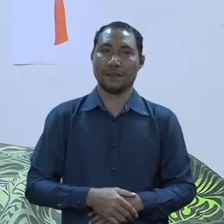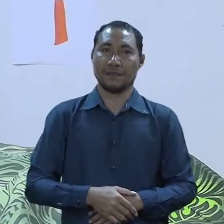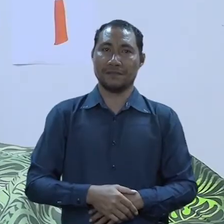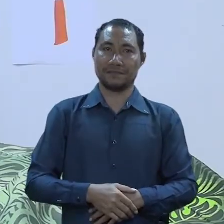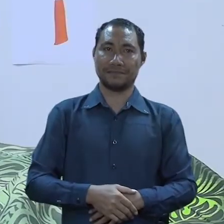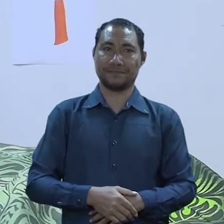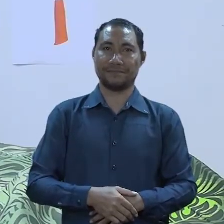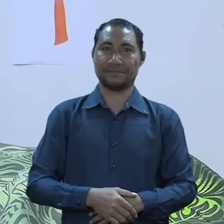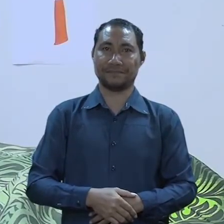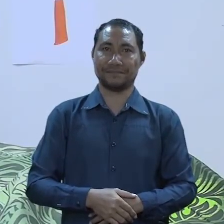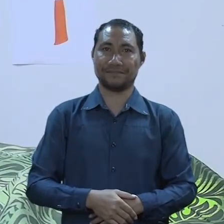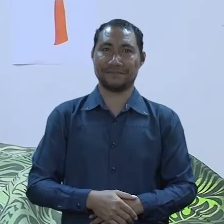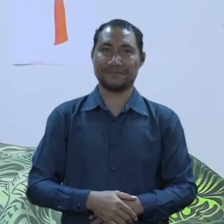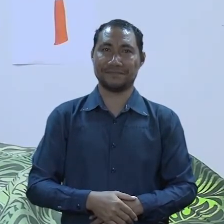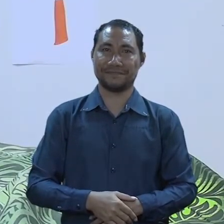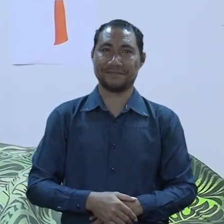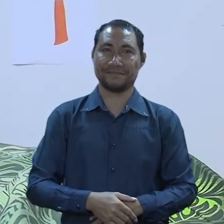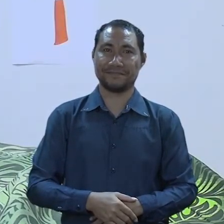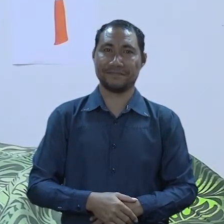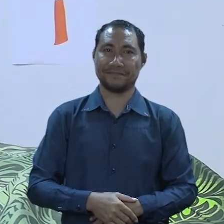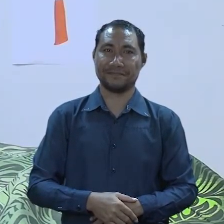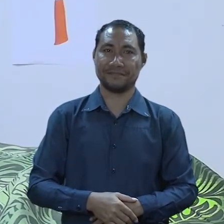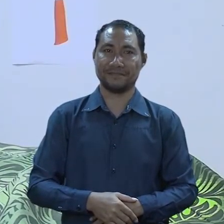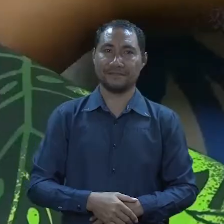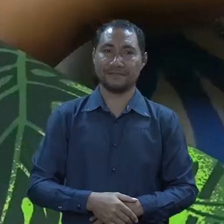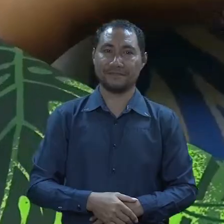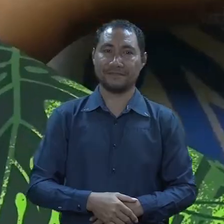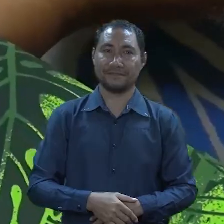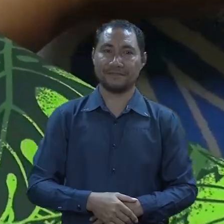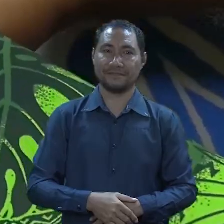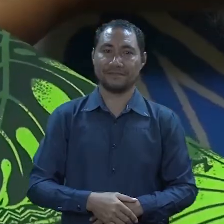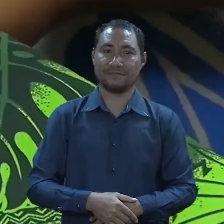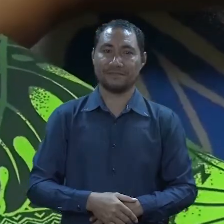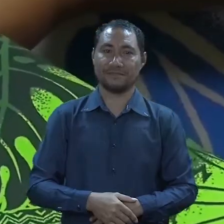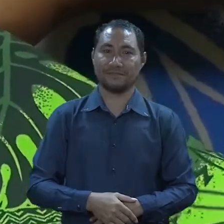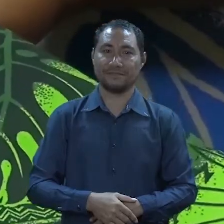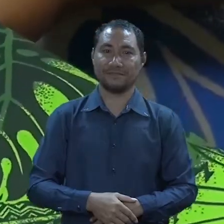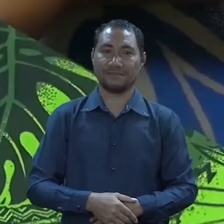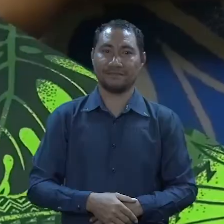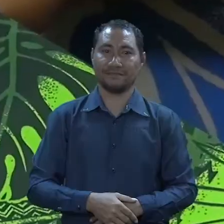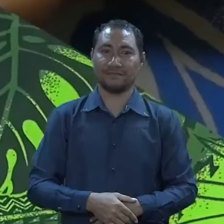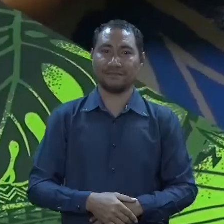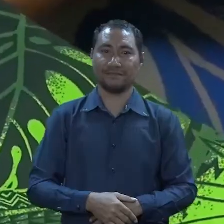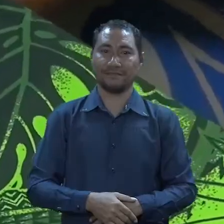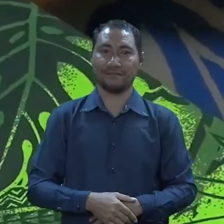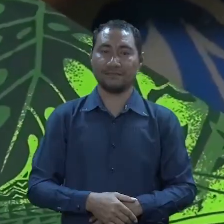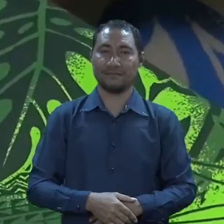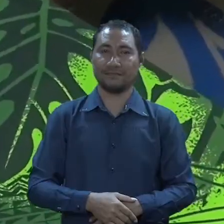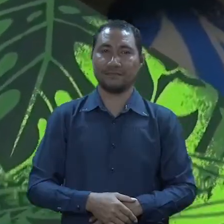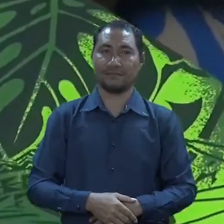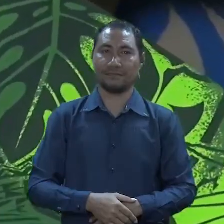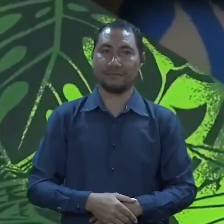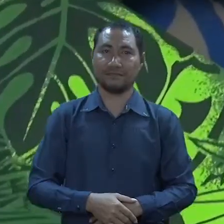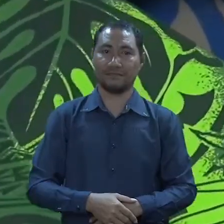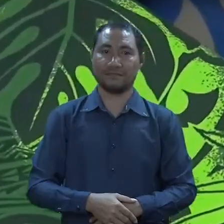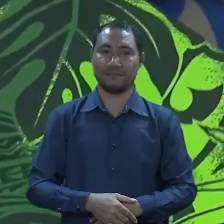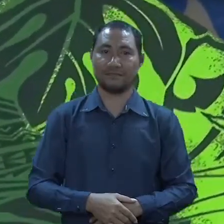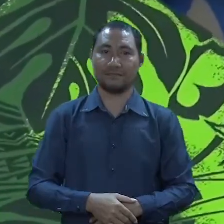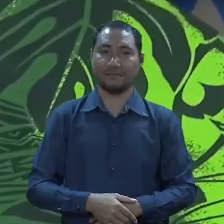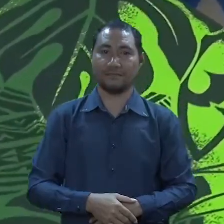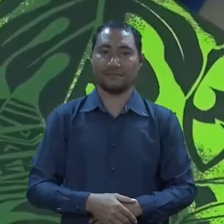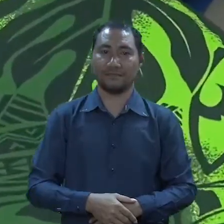important to make sure that you do not get hurt. Then you cut all the way through.